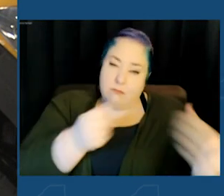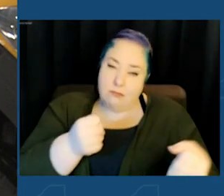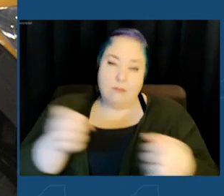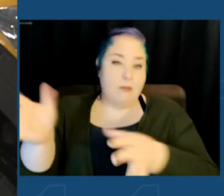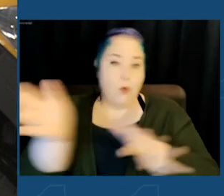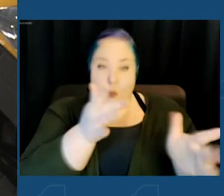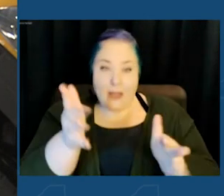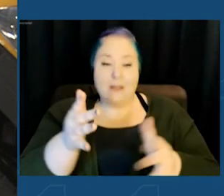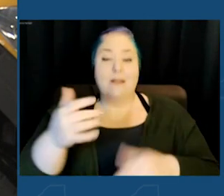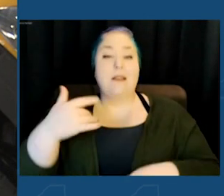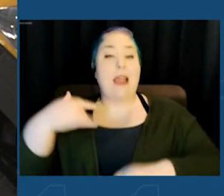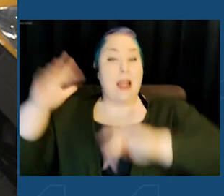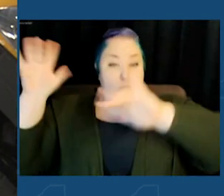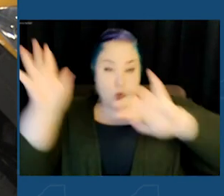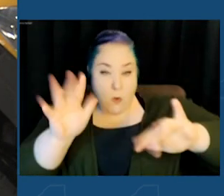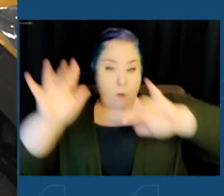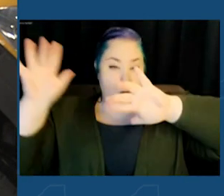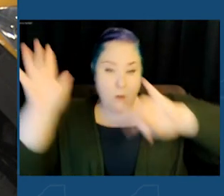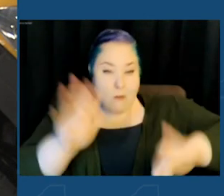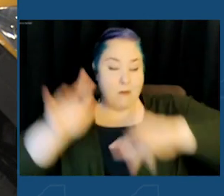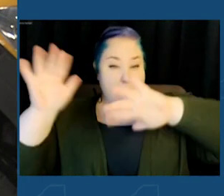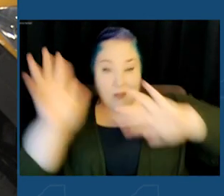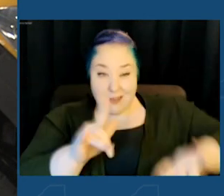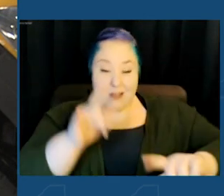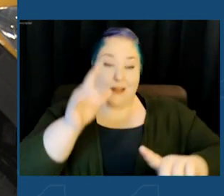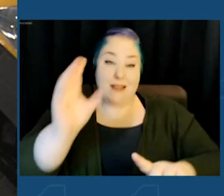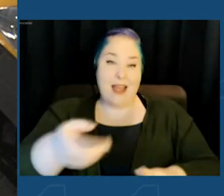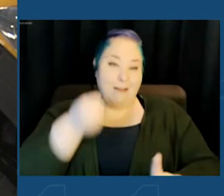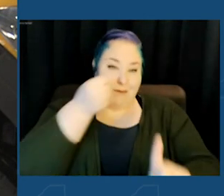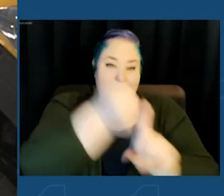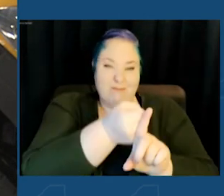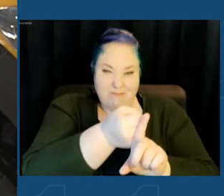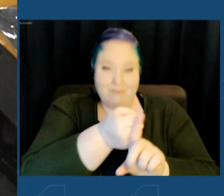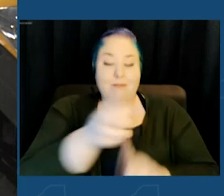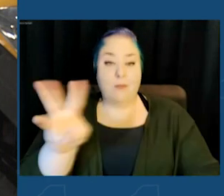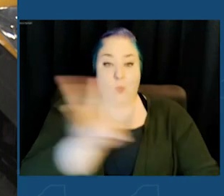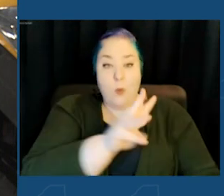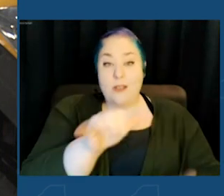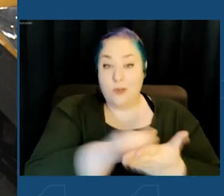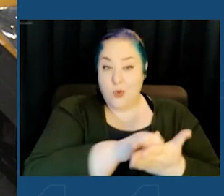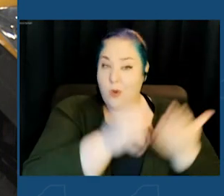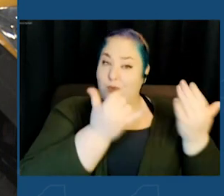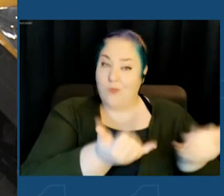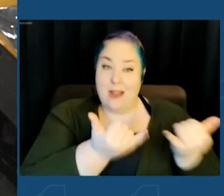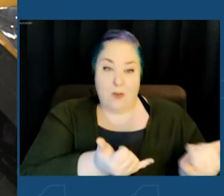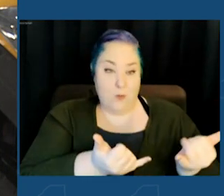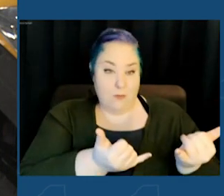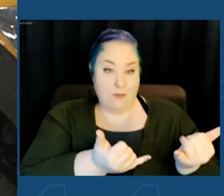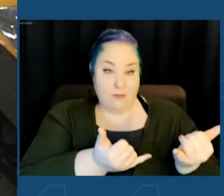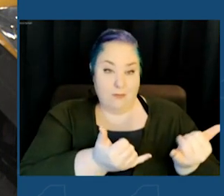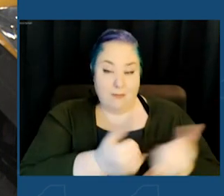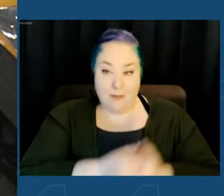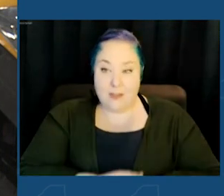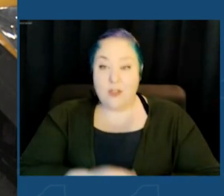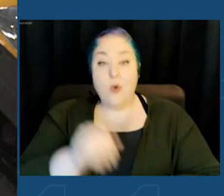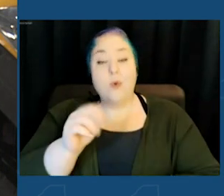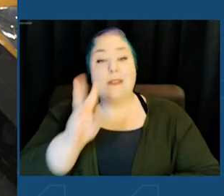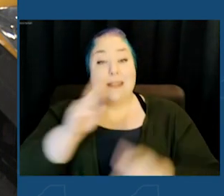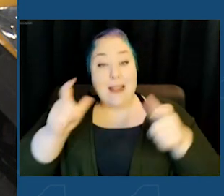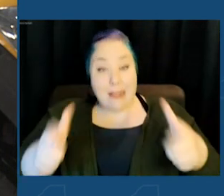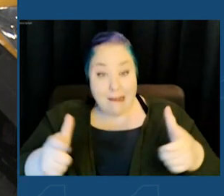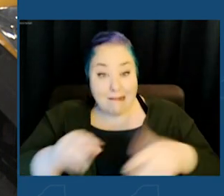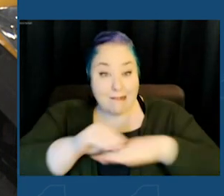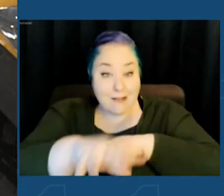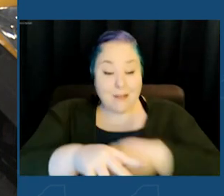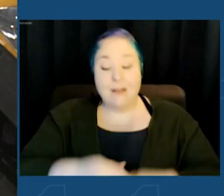in real time hitting Western New York at this very moment so it's the lake effect it's the National Storm we saw